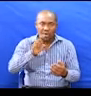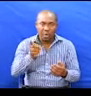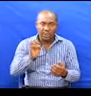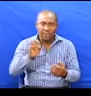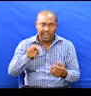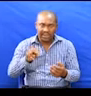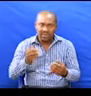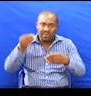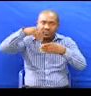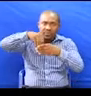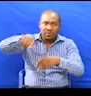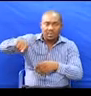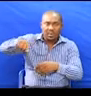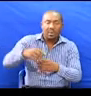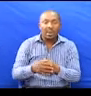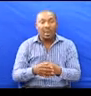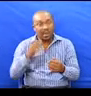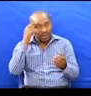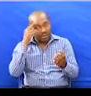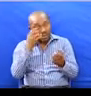Sometimes proteins